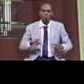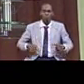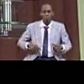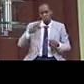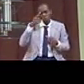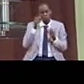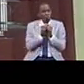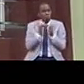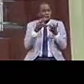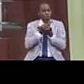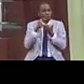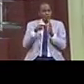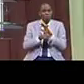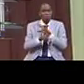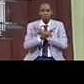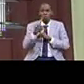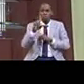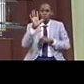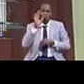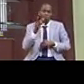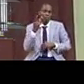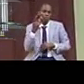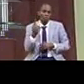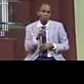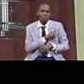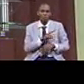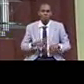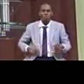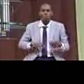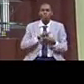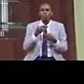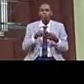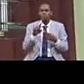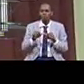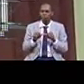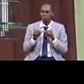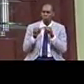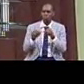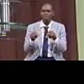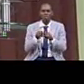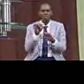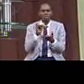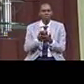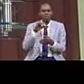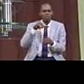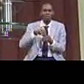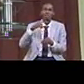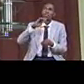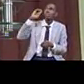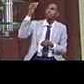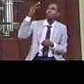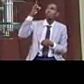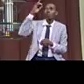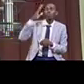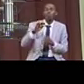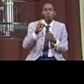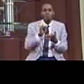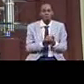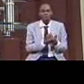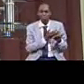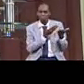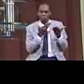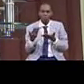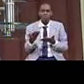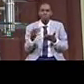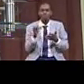shall see the Lord. When you remain like that in the grace of God that brings salvation and teaches us to deny